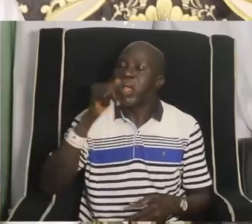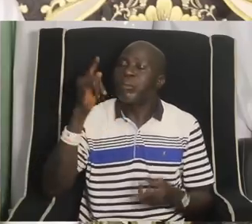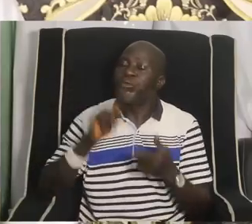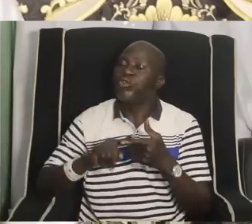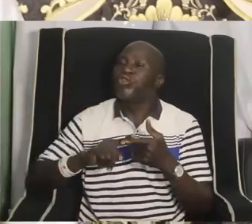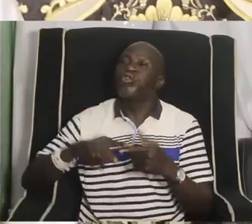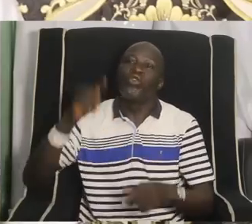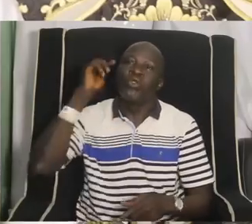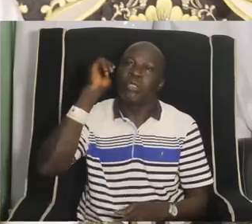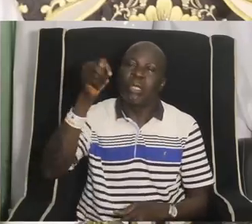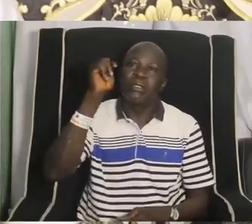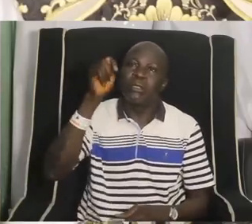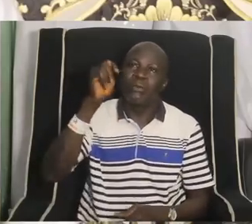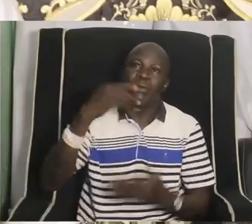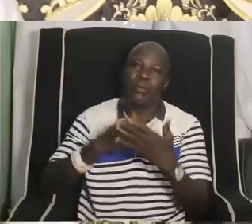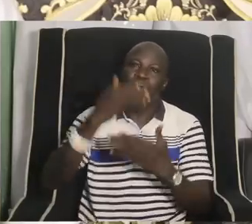am there to